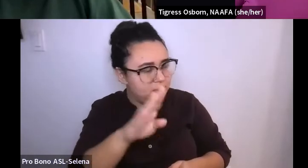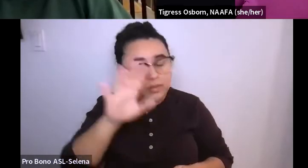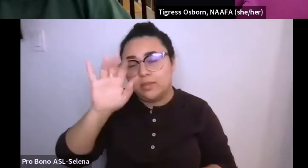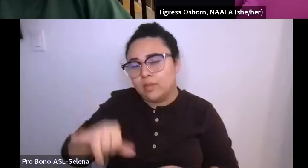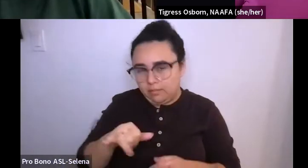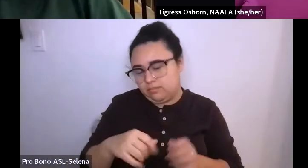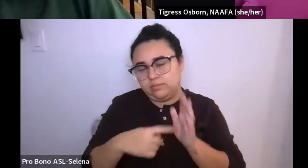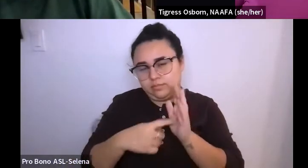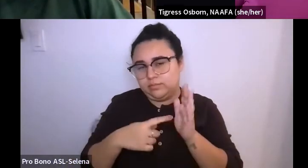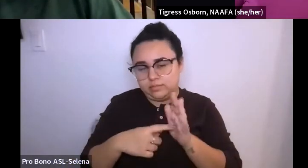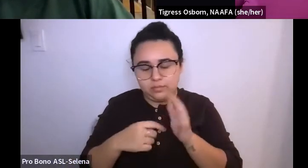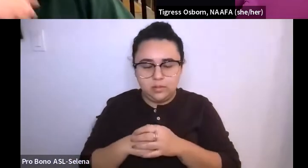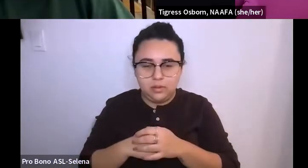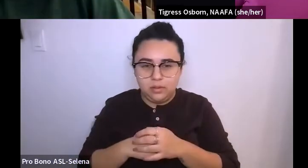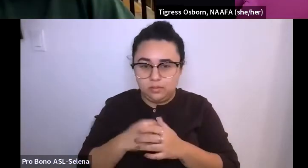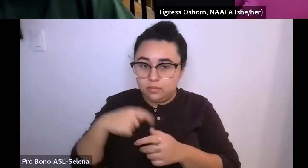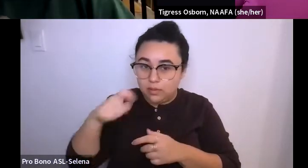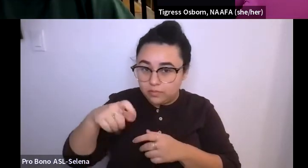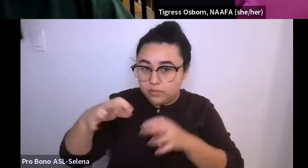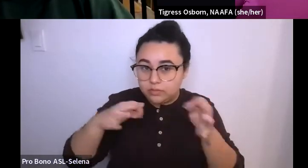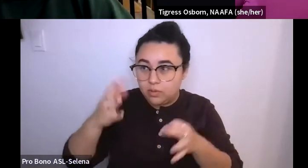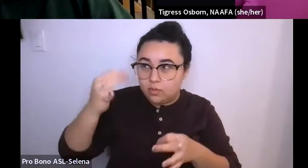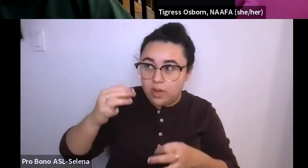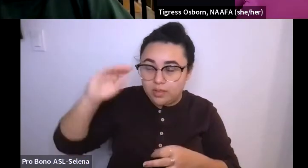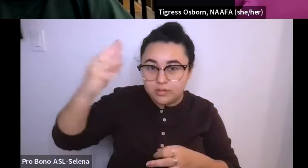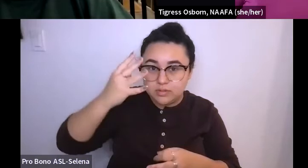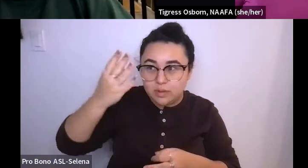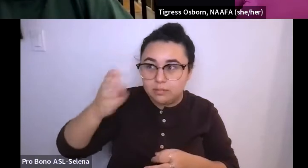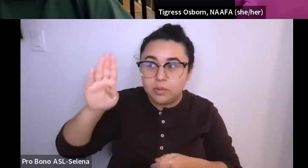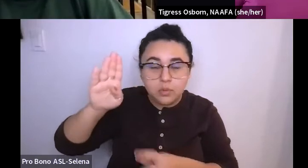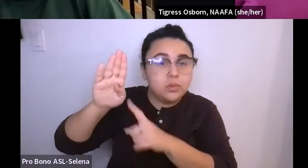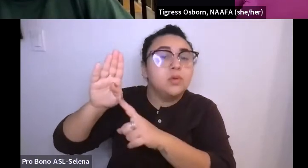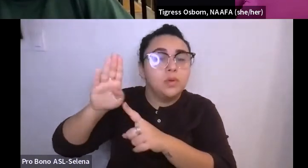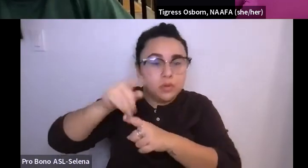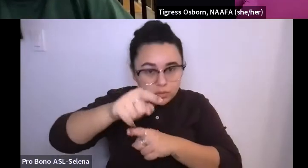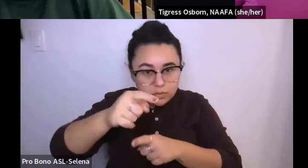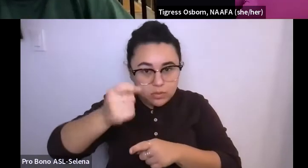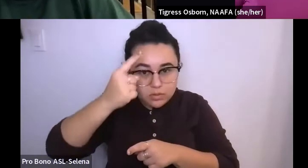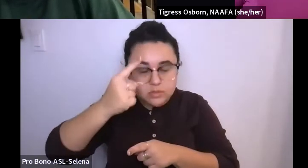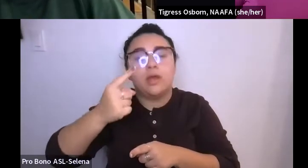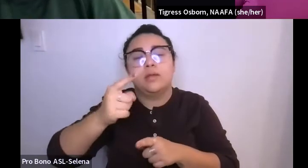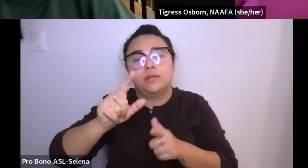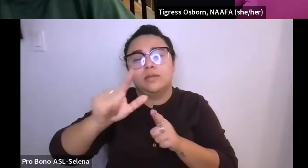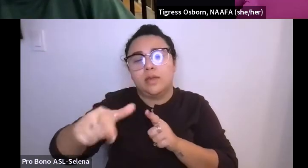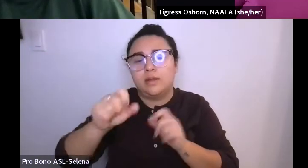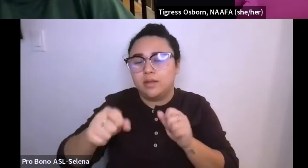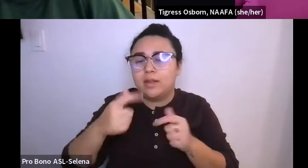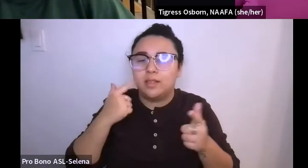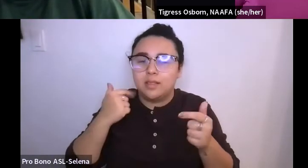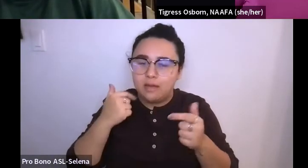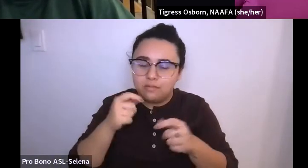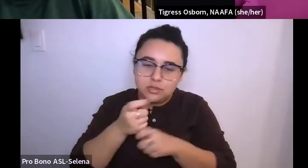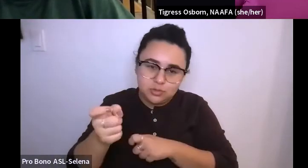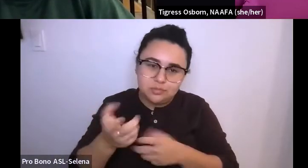then I would first have to explain that to you, and then you could laugh at the joke. So it's really good to gig to a room full of people